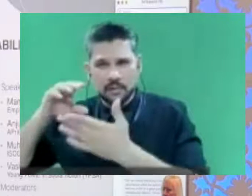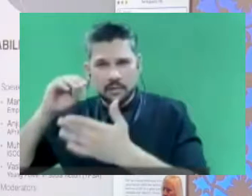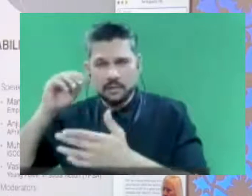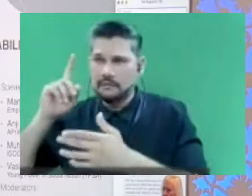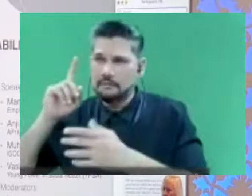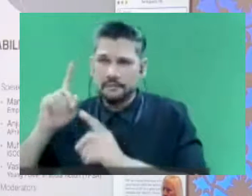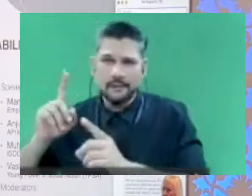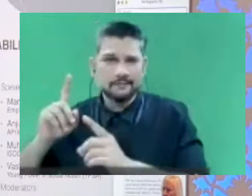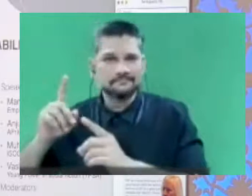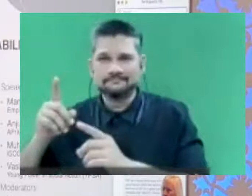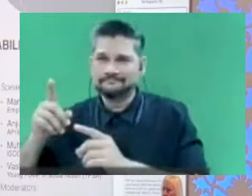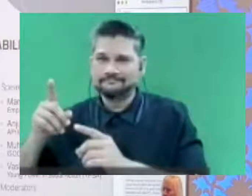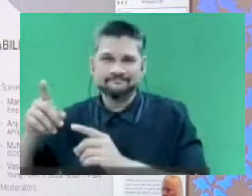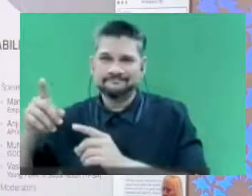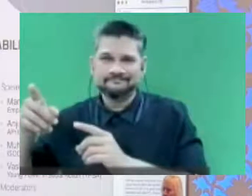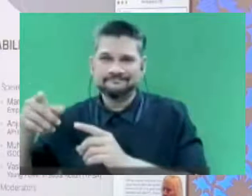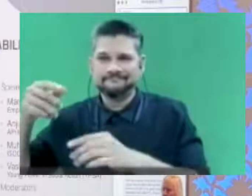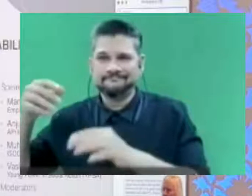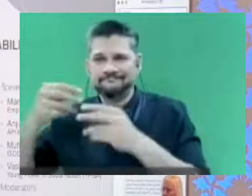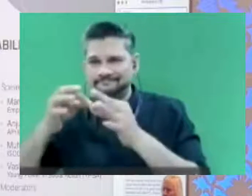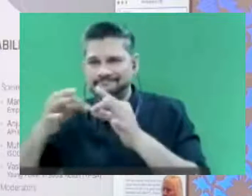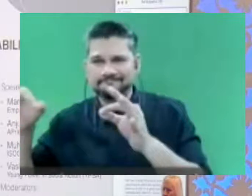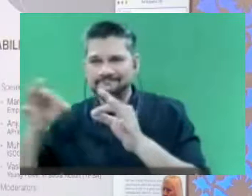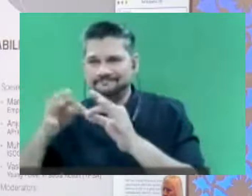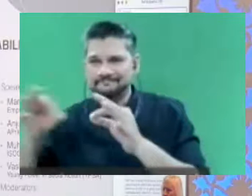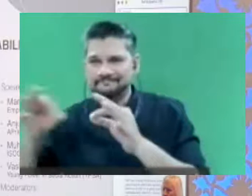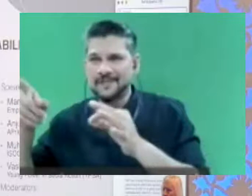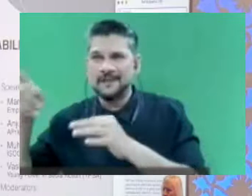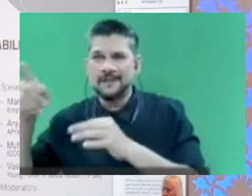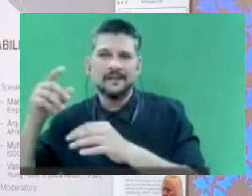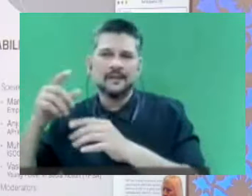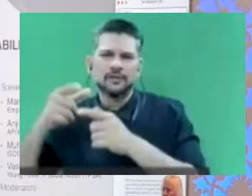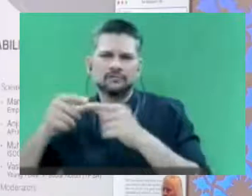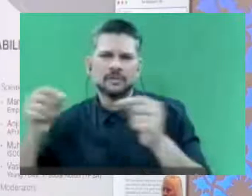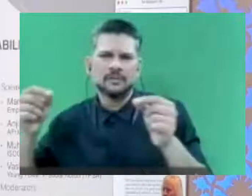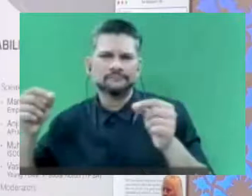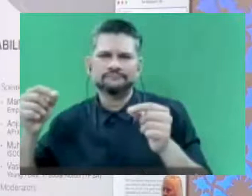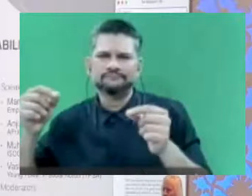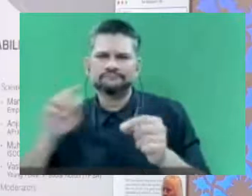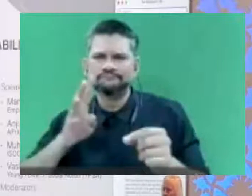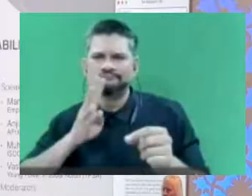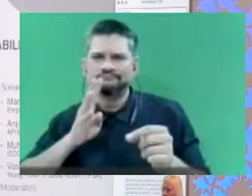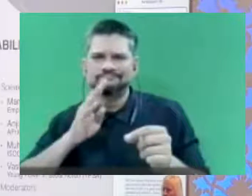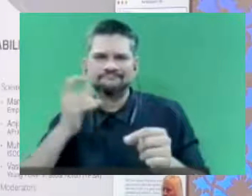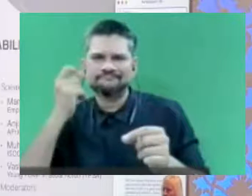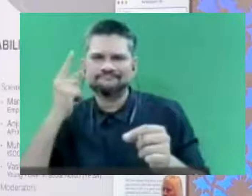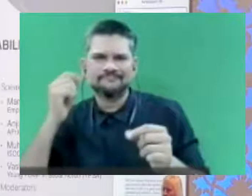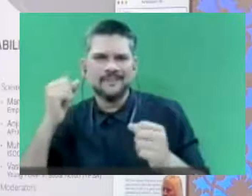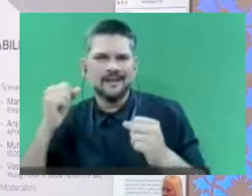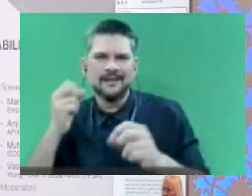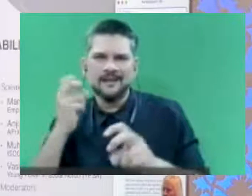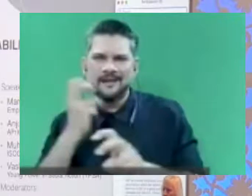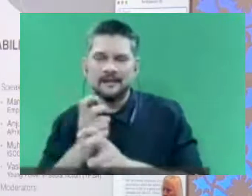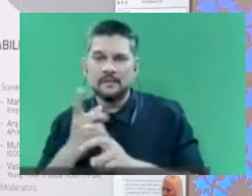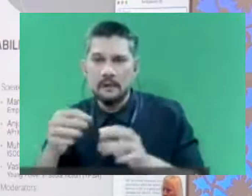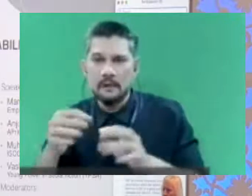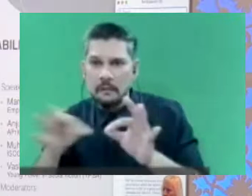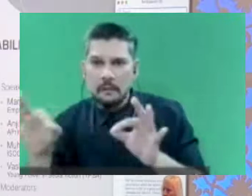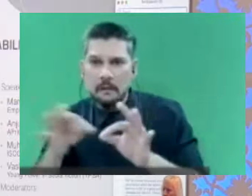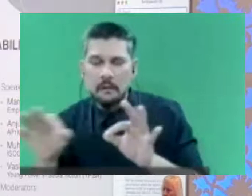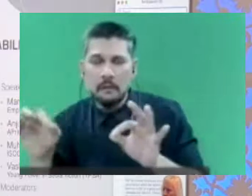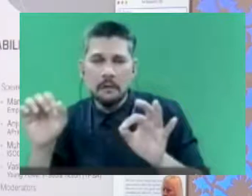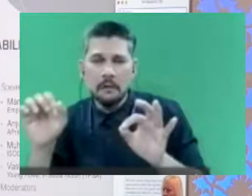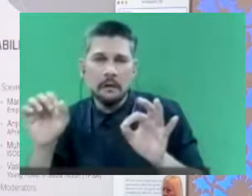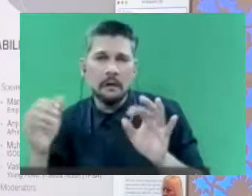directly. So with those texts, it's easier for me to learn Japanese through those policies. So I think it